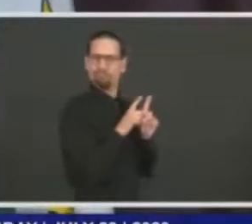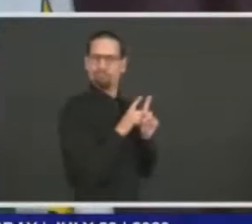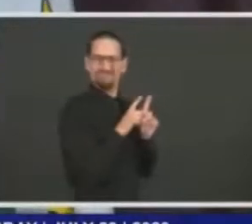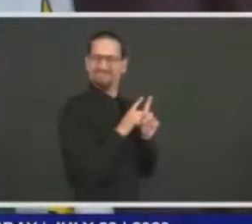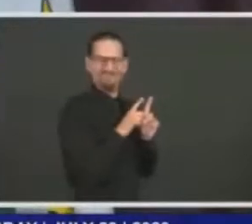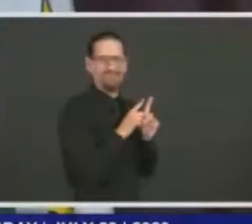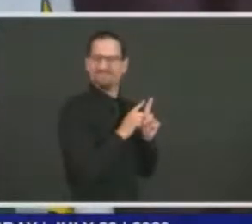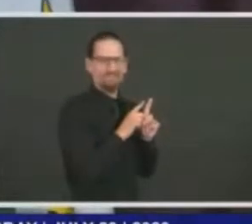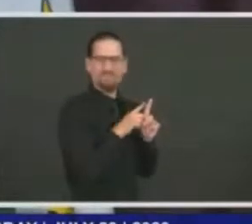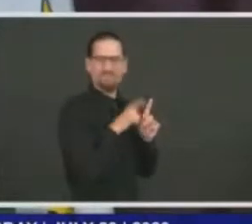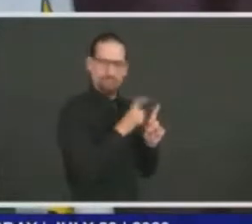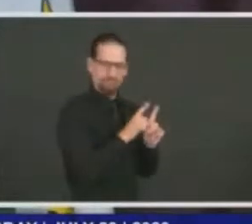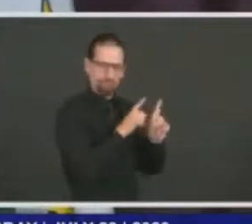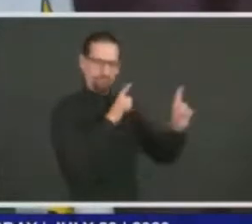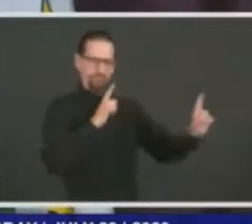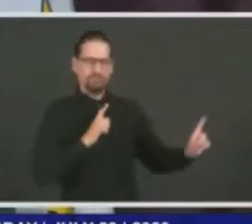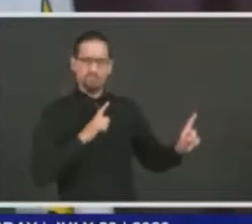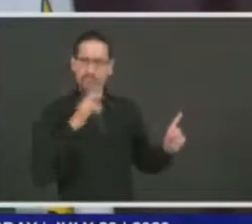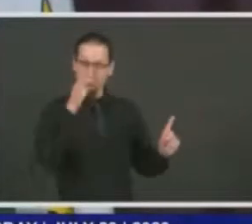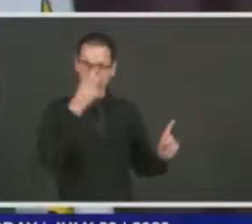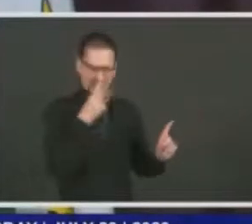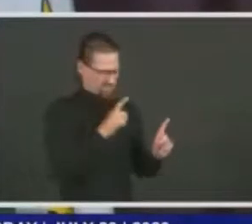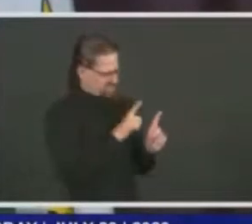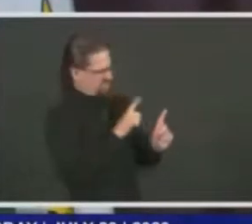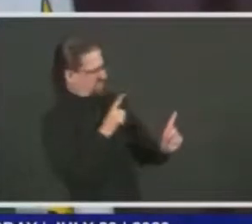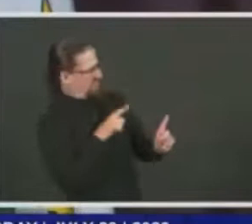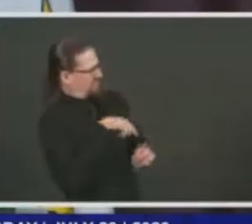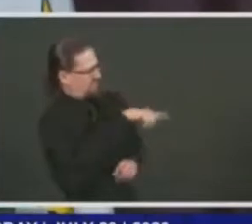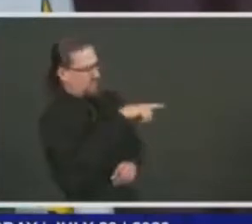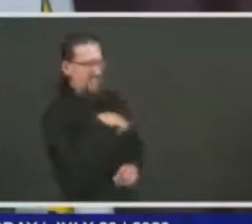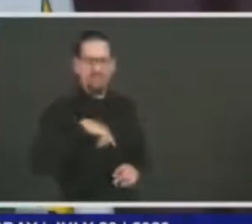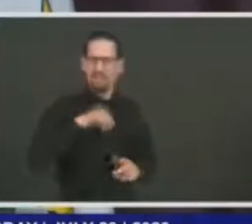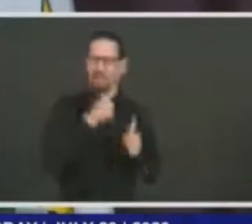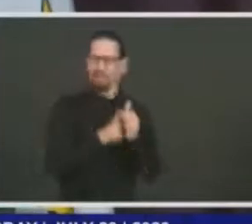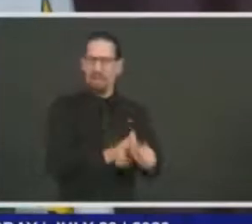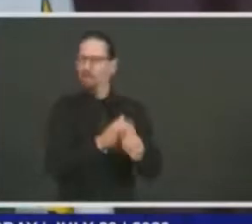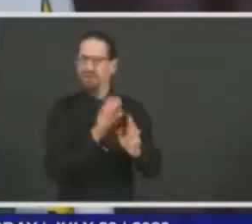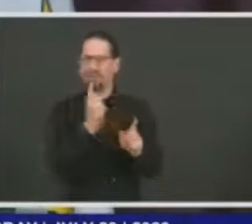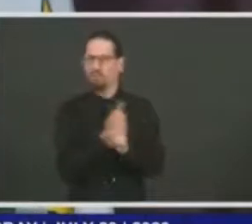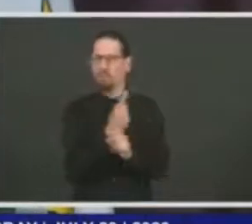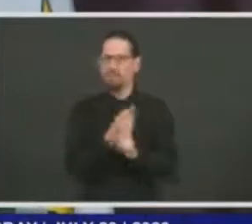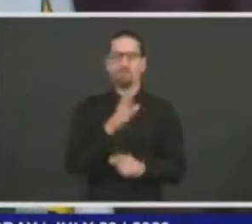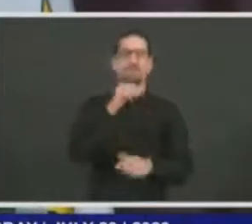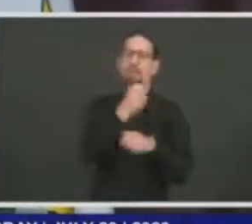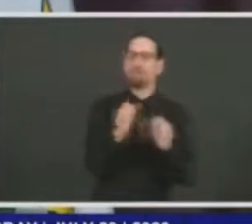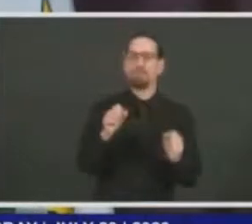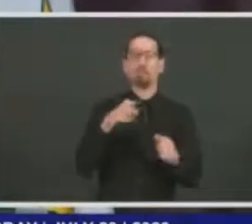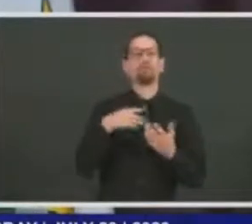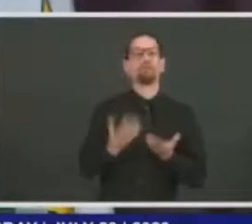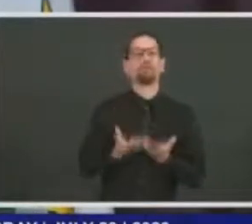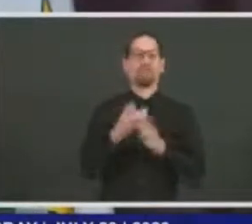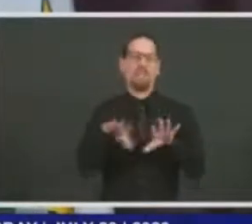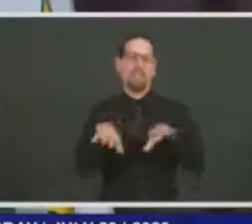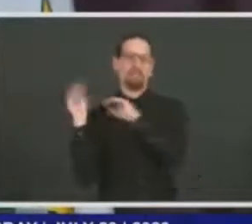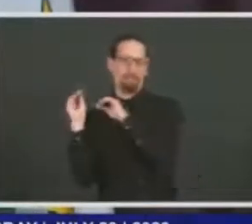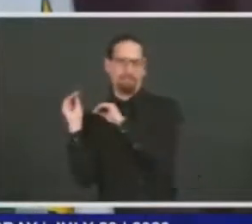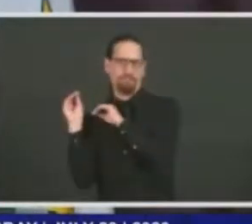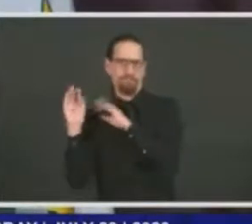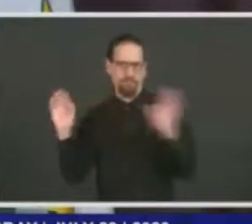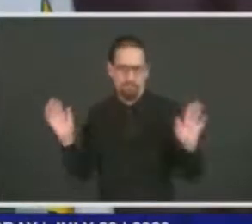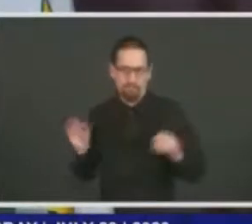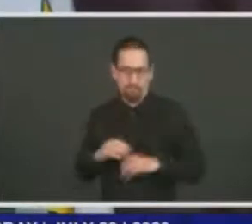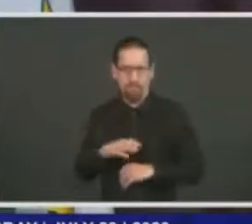for restaurants and bars. In phase 3, bars can't operate like bars. Bars should not look like